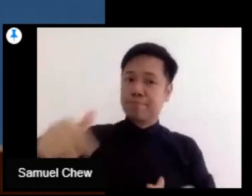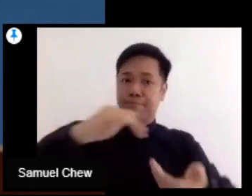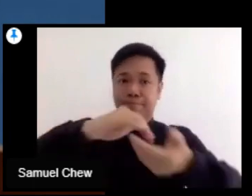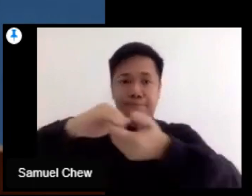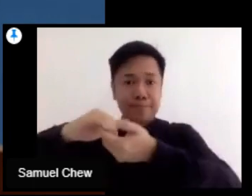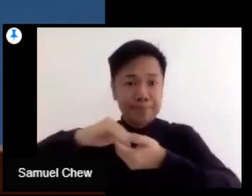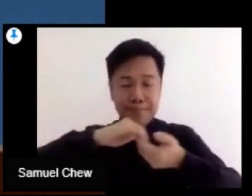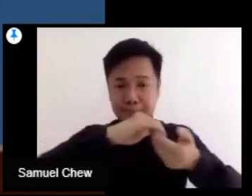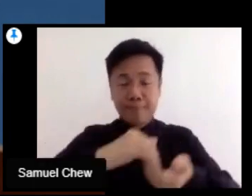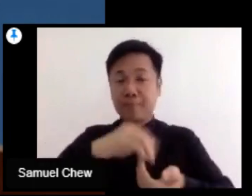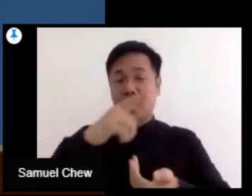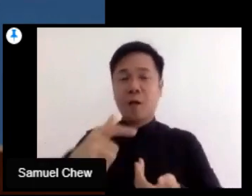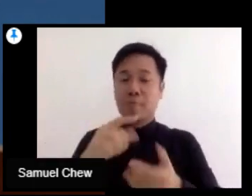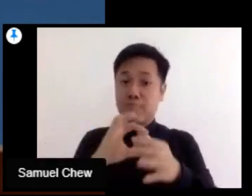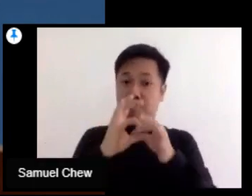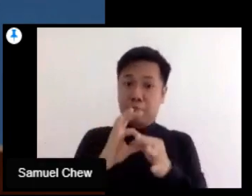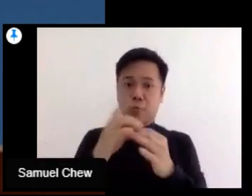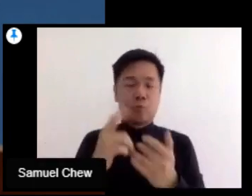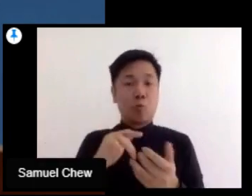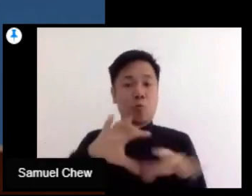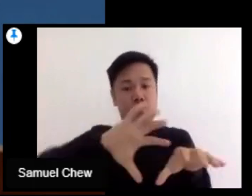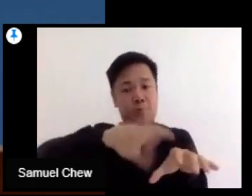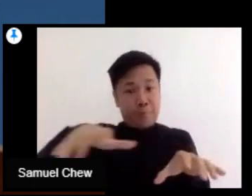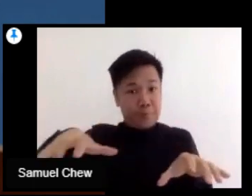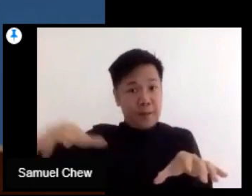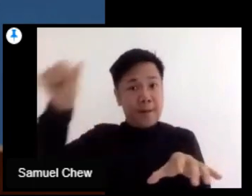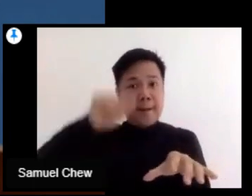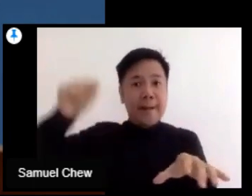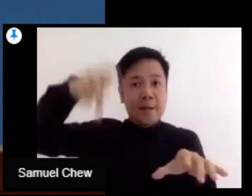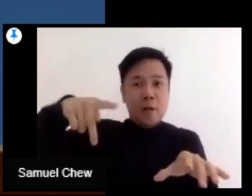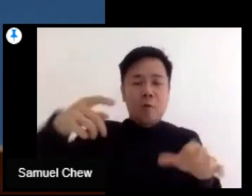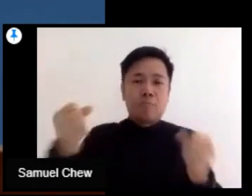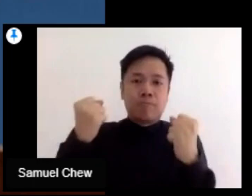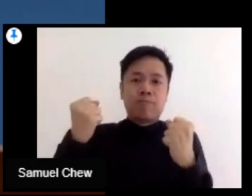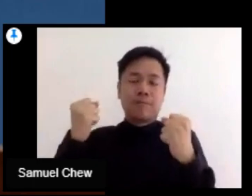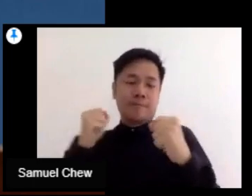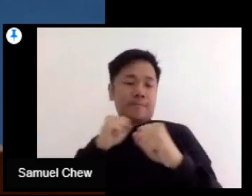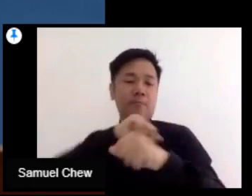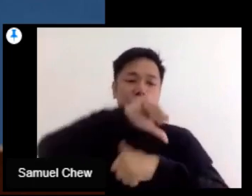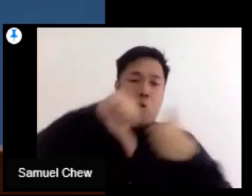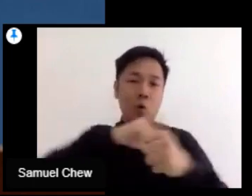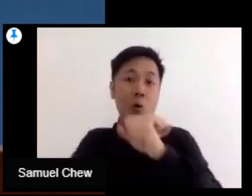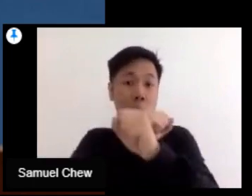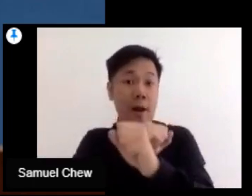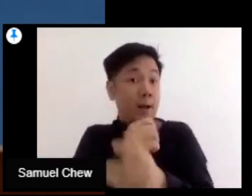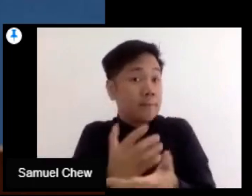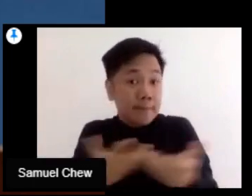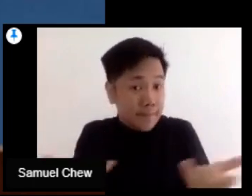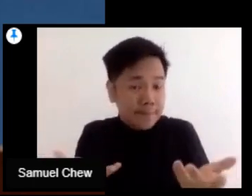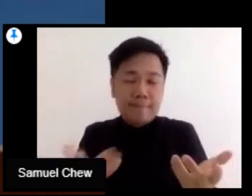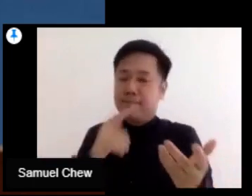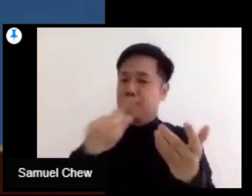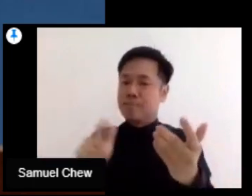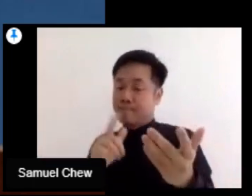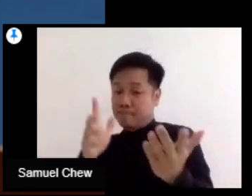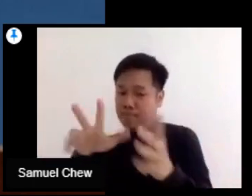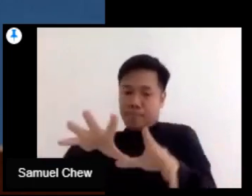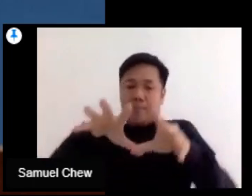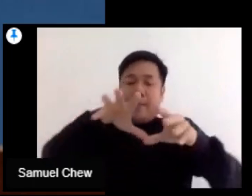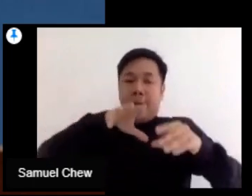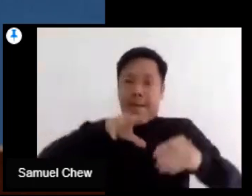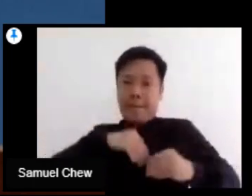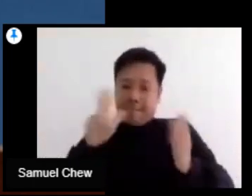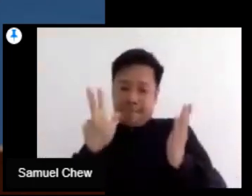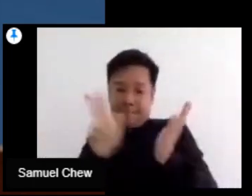to strengthen regional cooperation on social protection by adopting an action plan to guide